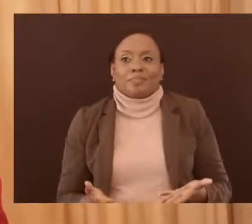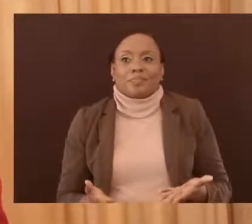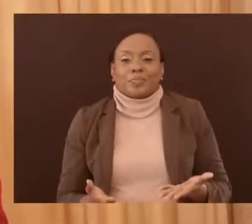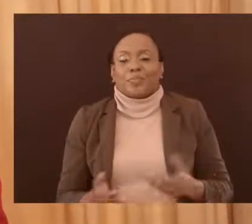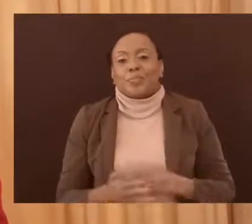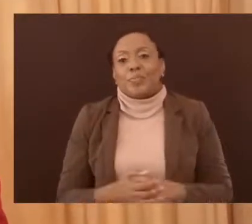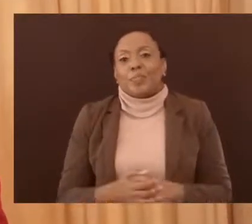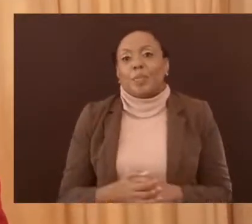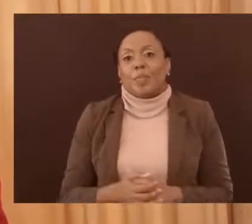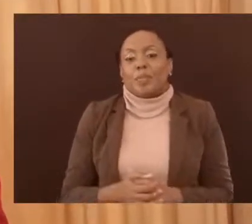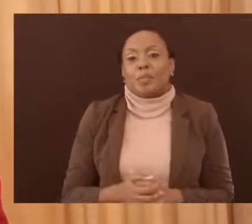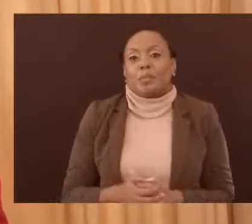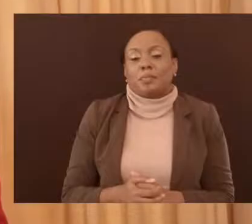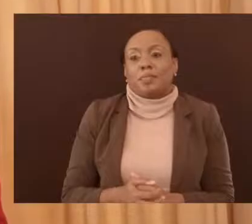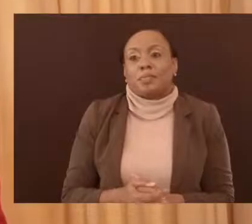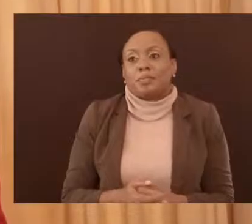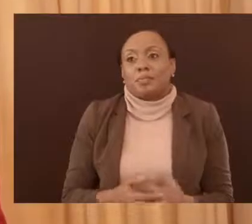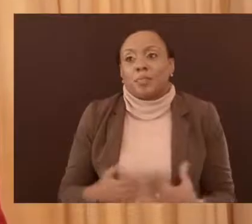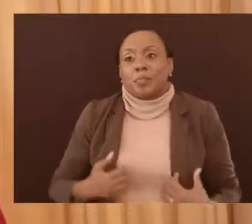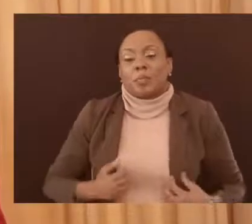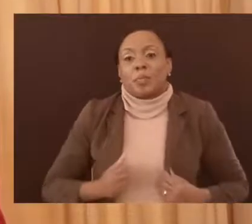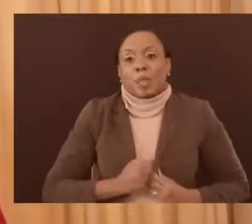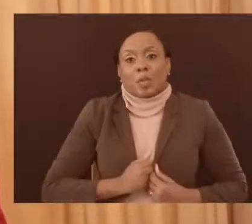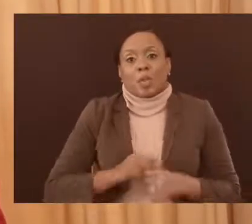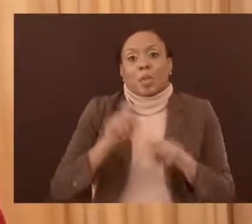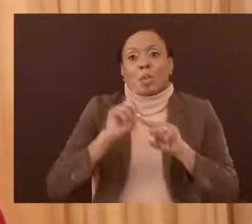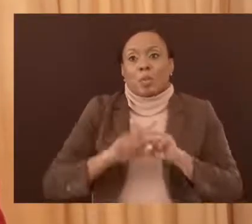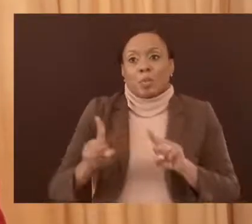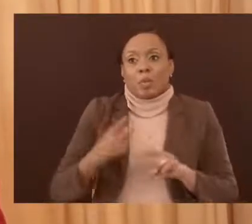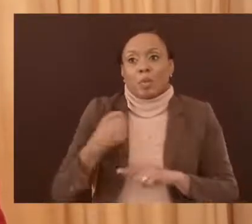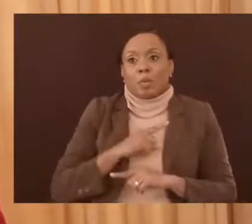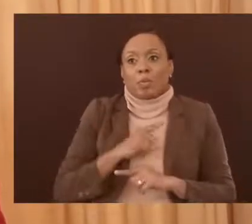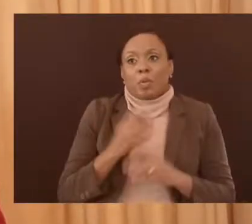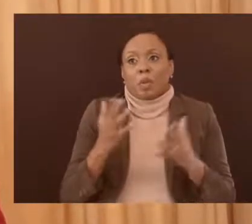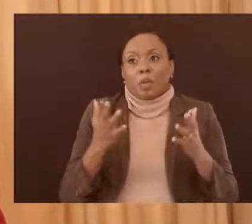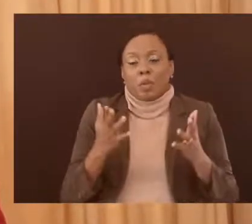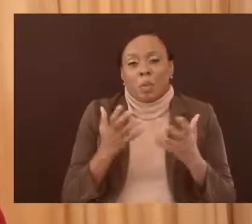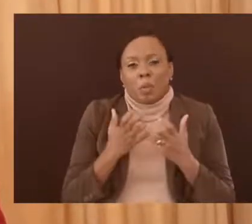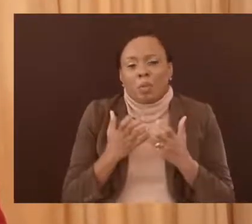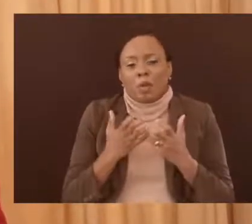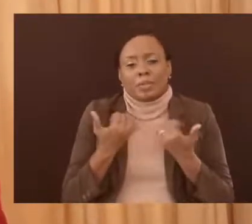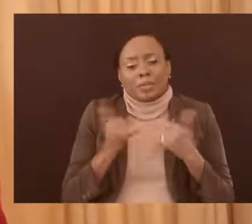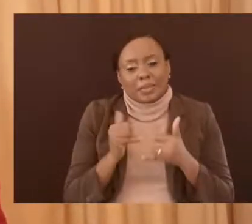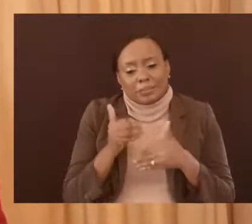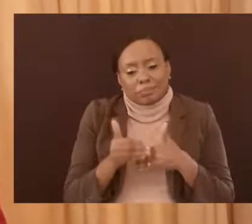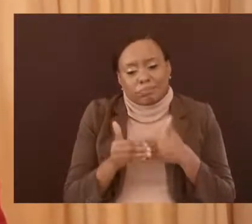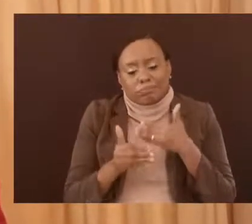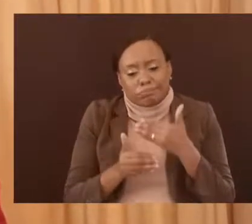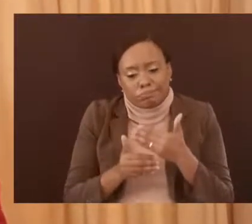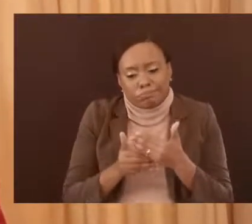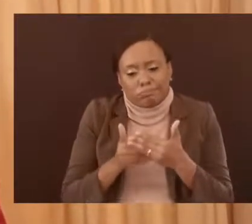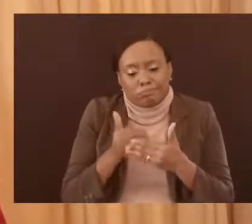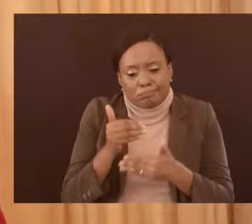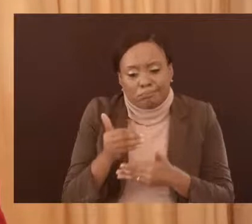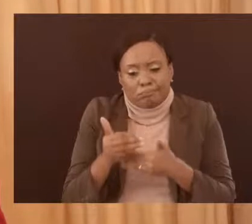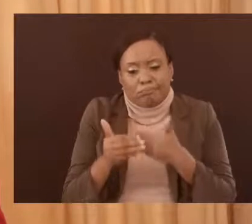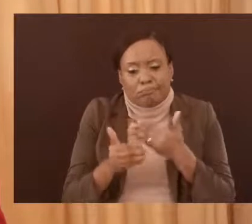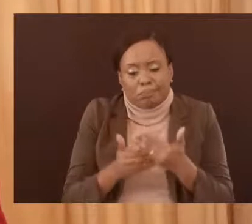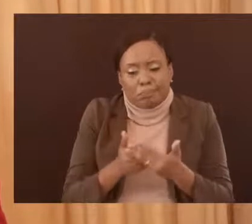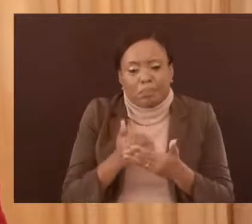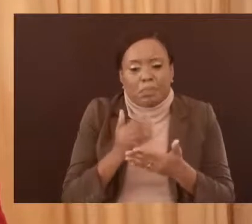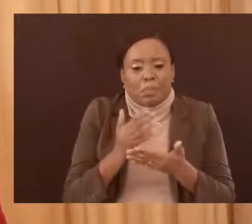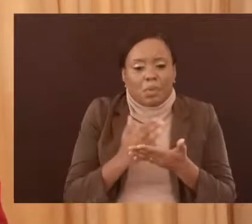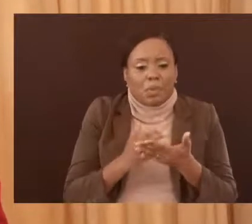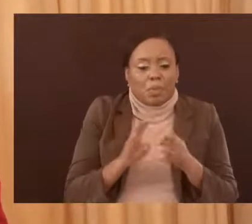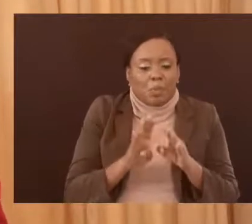to school in a phased way, that is the priority of this ministry. And we've demonstrated that once we can do phased